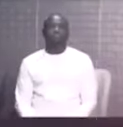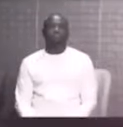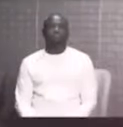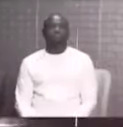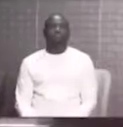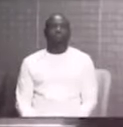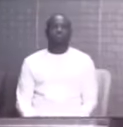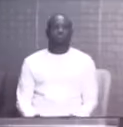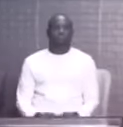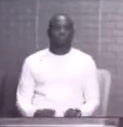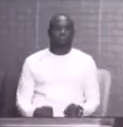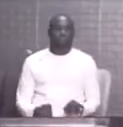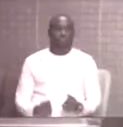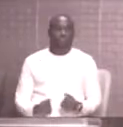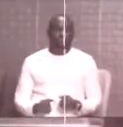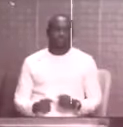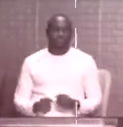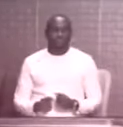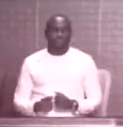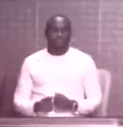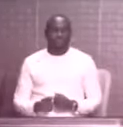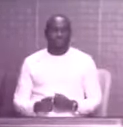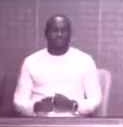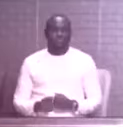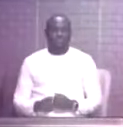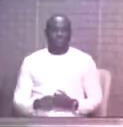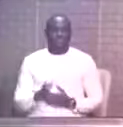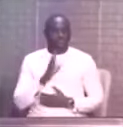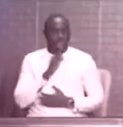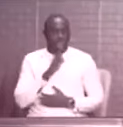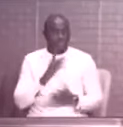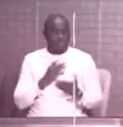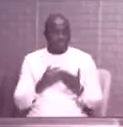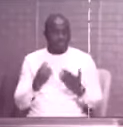Take it high for me. Is God speaking to someone?